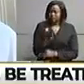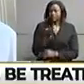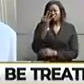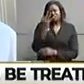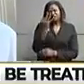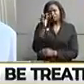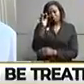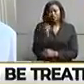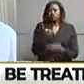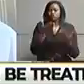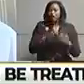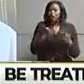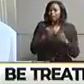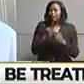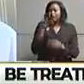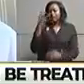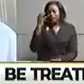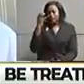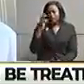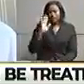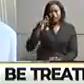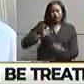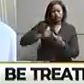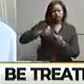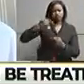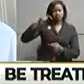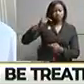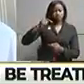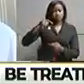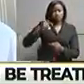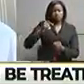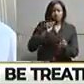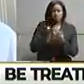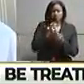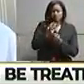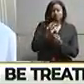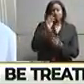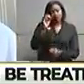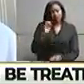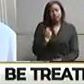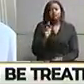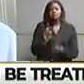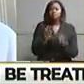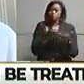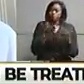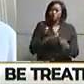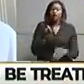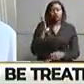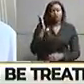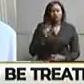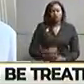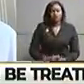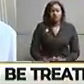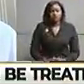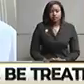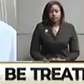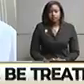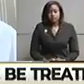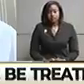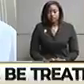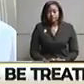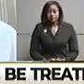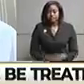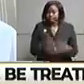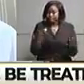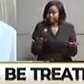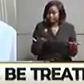But in Italy, it seems it has gone up a bit. It's like 15% or something like that. So